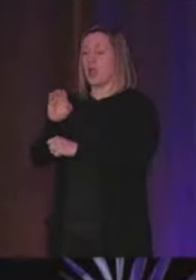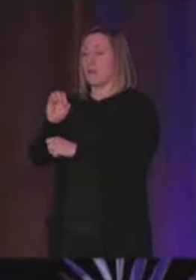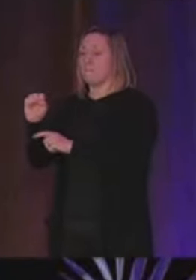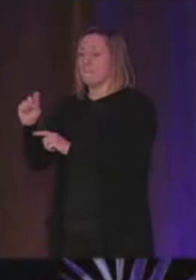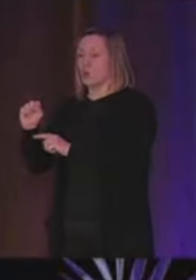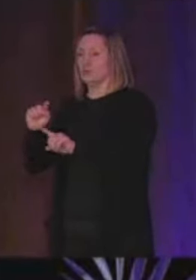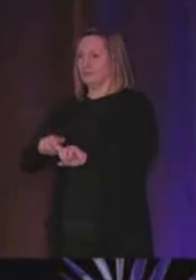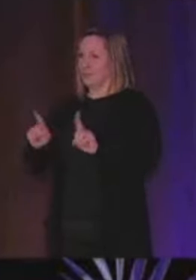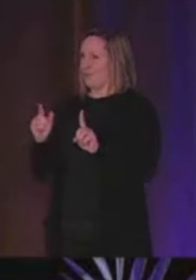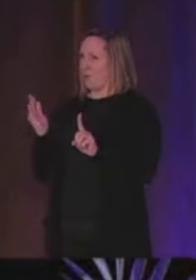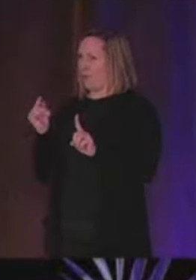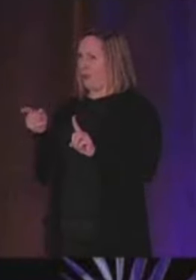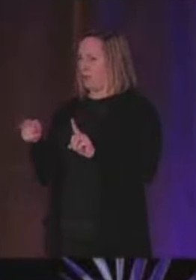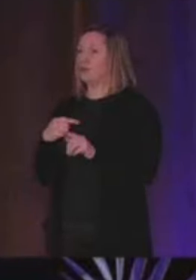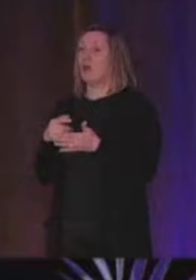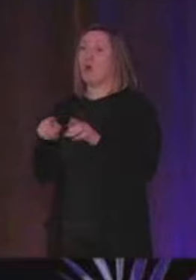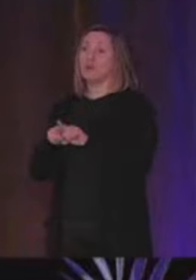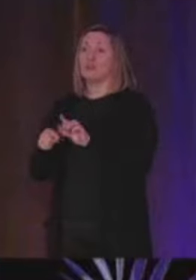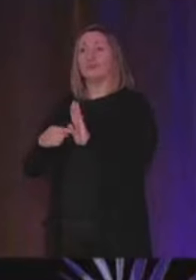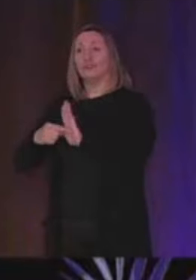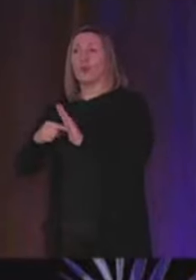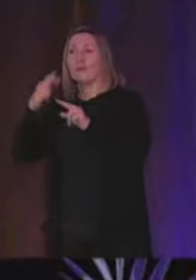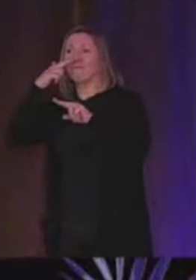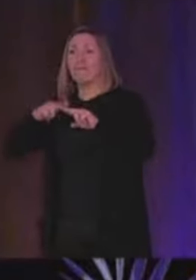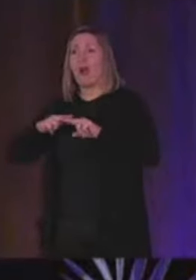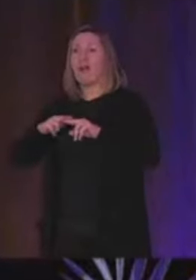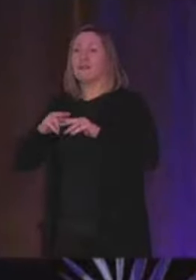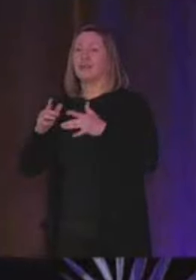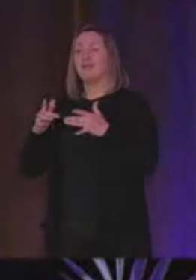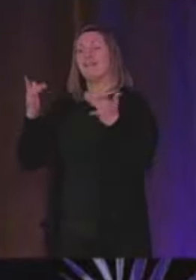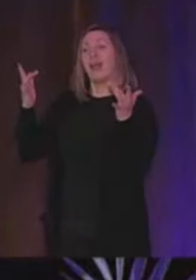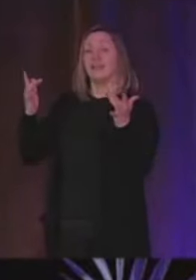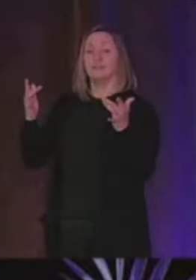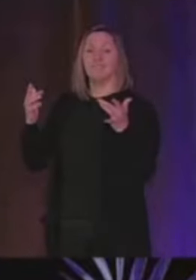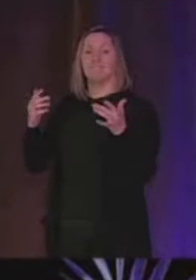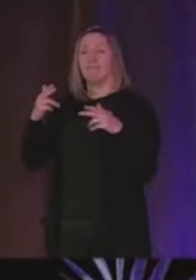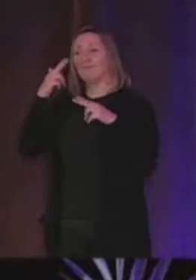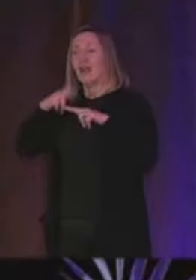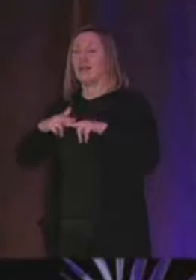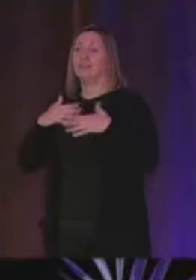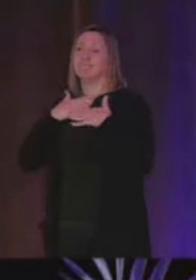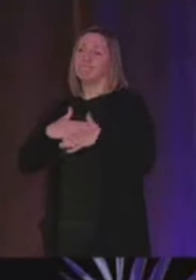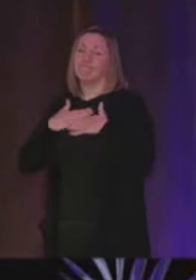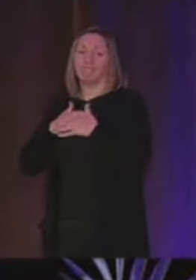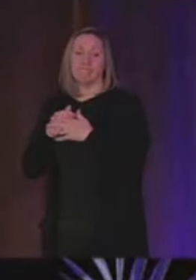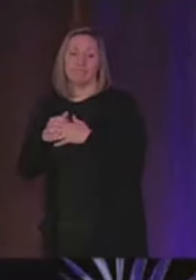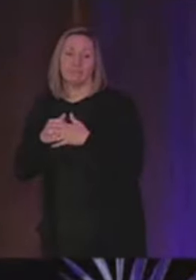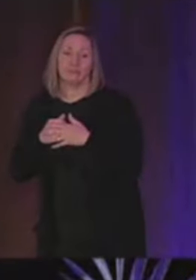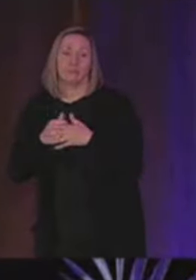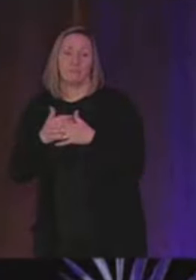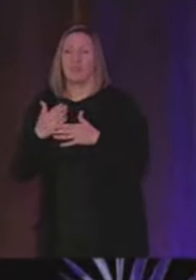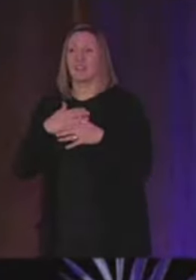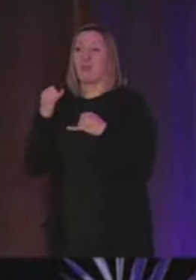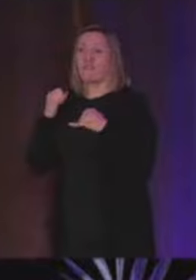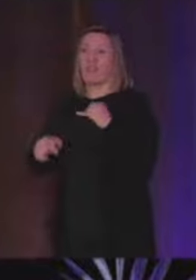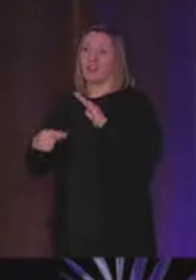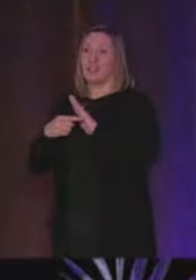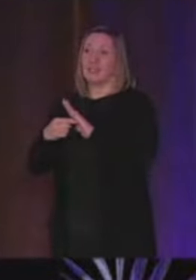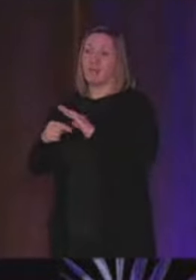different, while expressing fun and keeping it lighthearted. My final